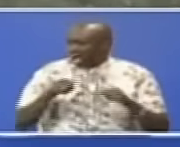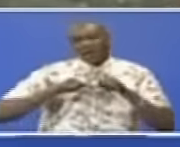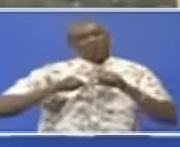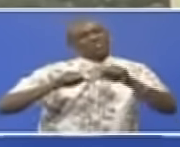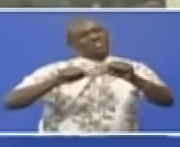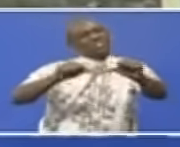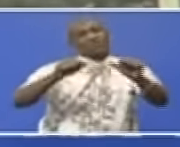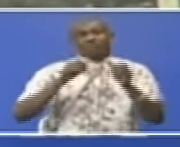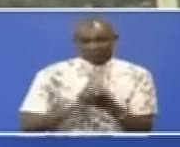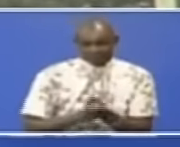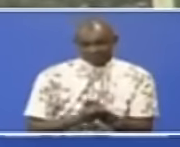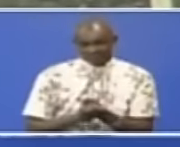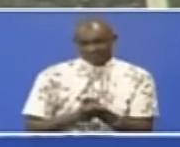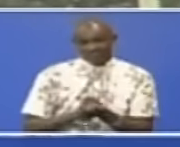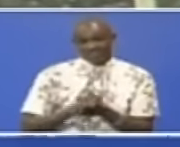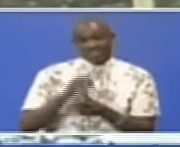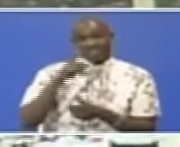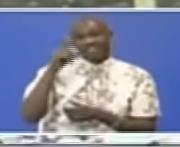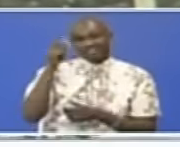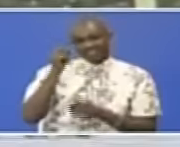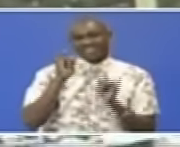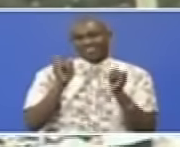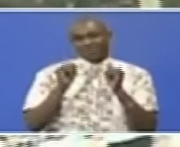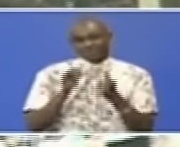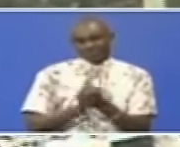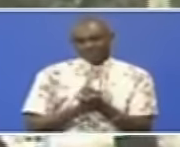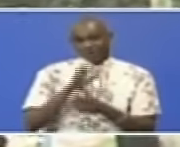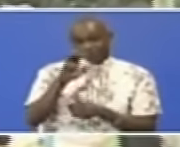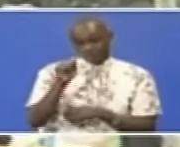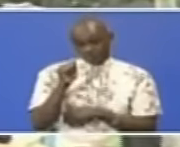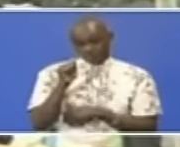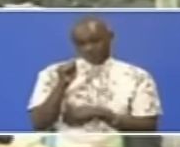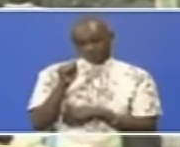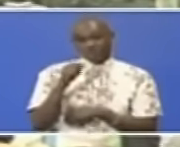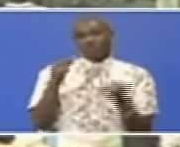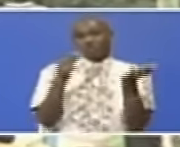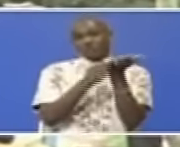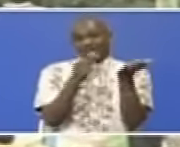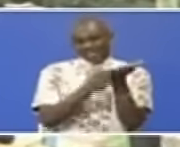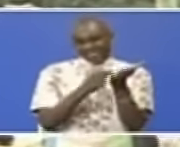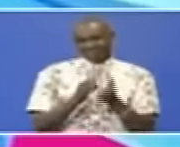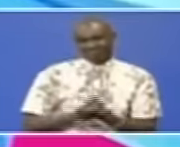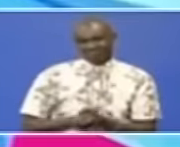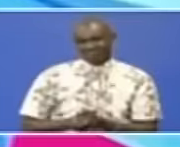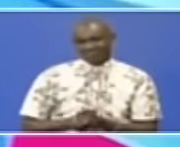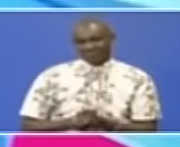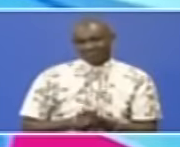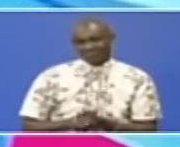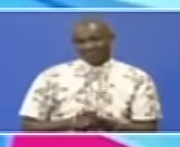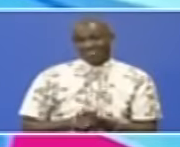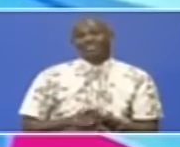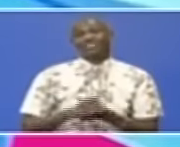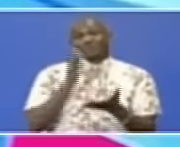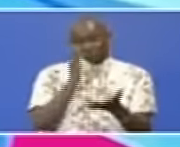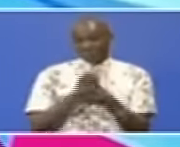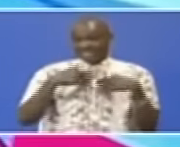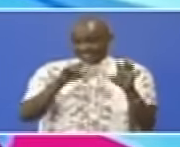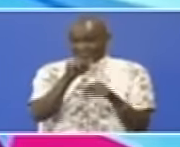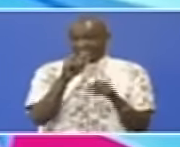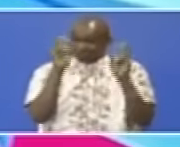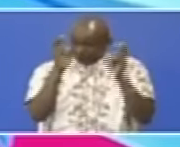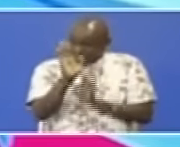soon. Nicholas Ombua, KTN News, from Lwakaka, Uganda. Well, I'll just leave that